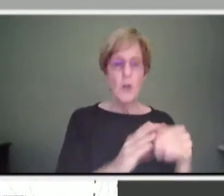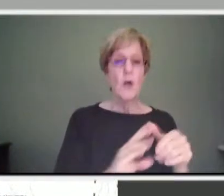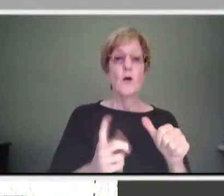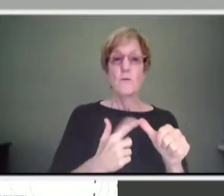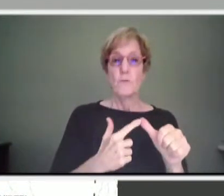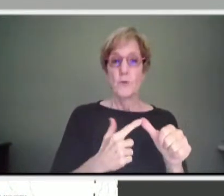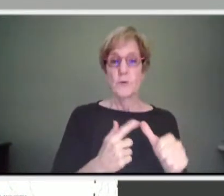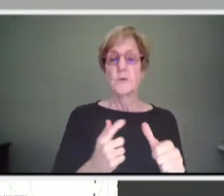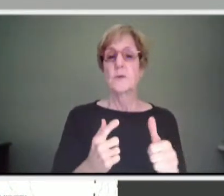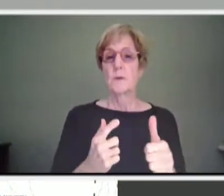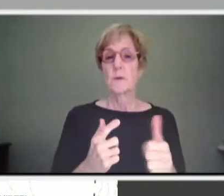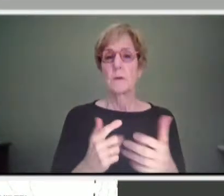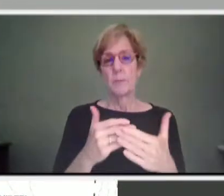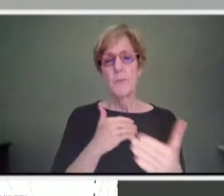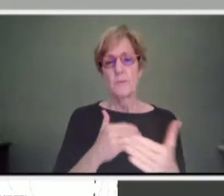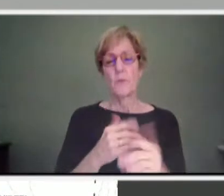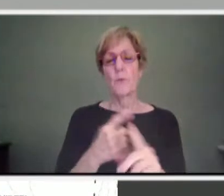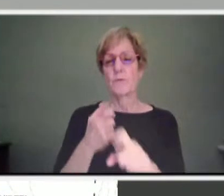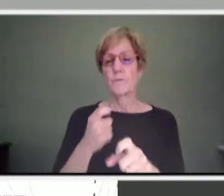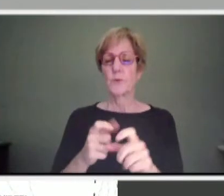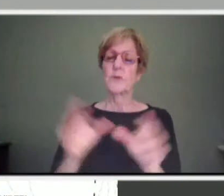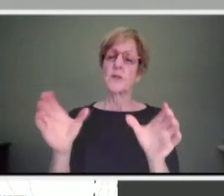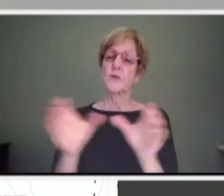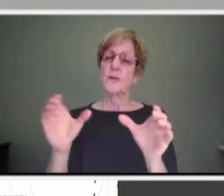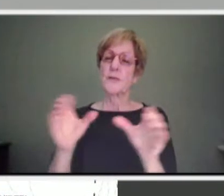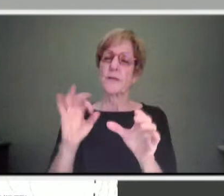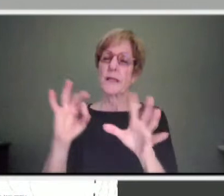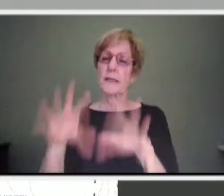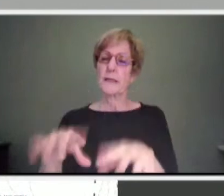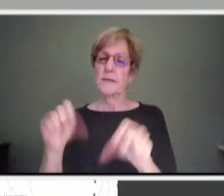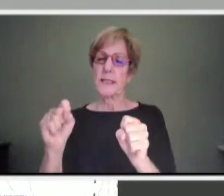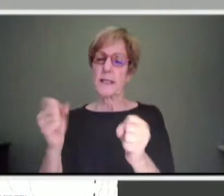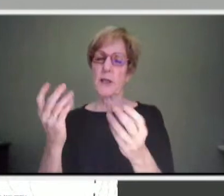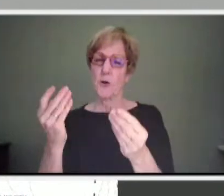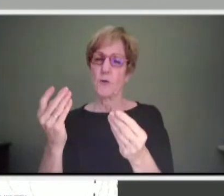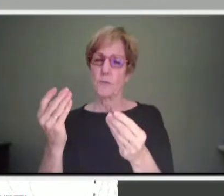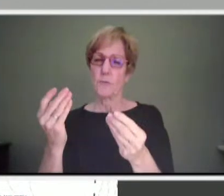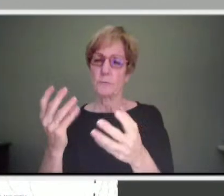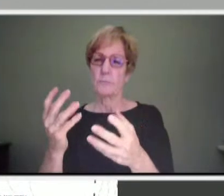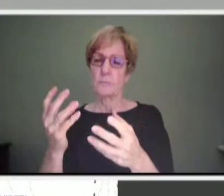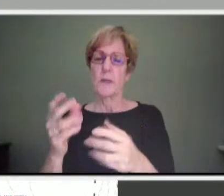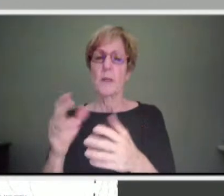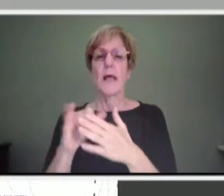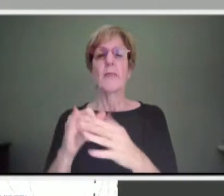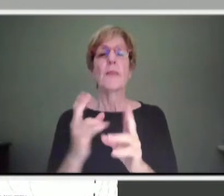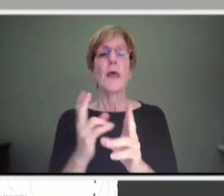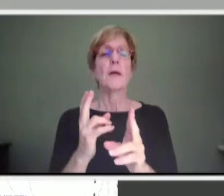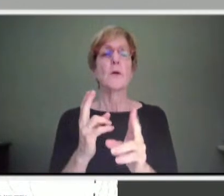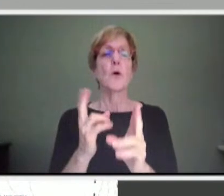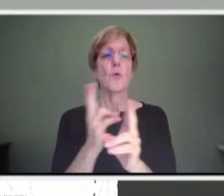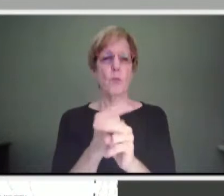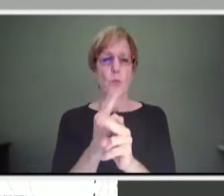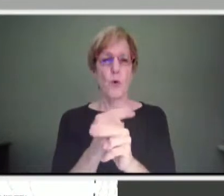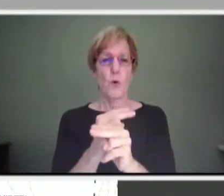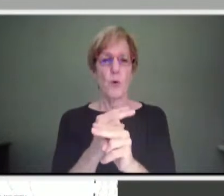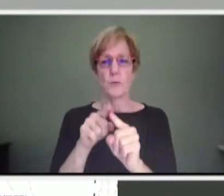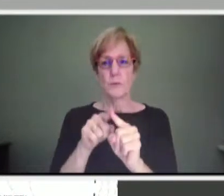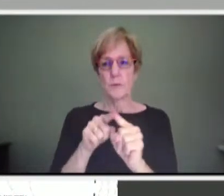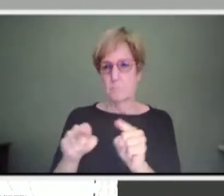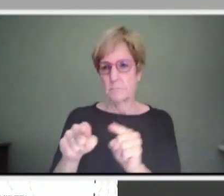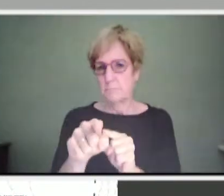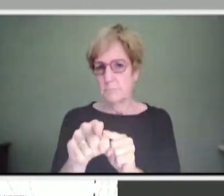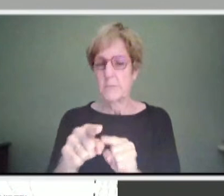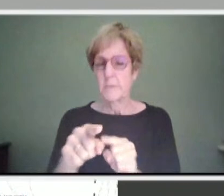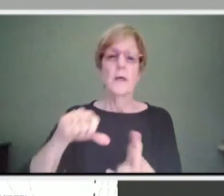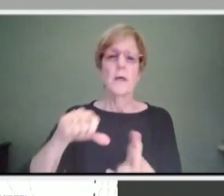issuance of the first certificate of occupancy, the petitioner shall provide the proposed internal road network up to intermediate course and install curb, gutter,